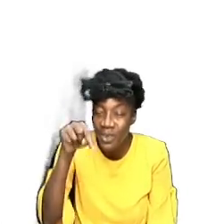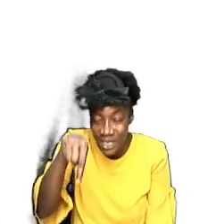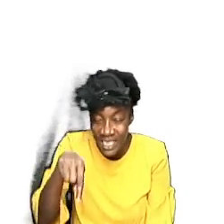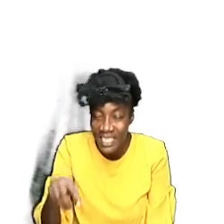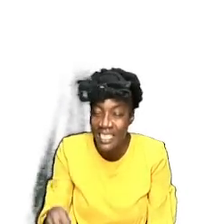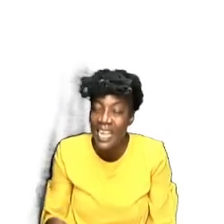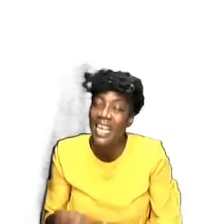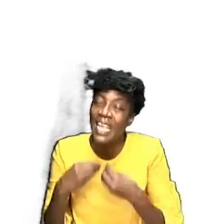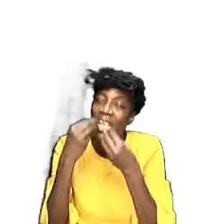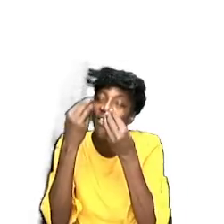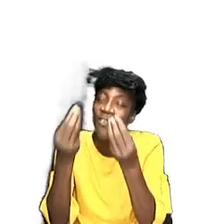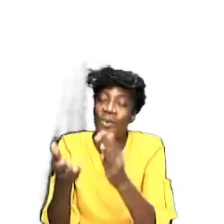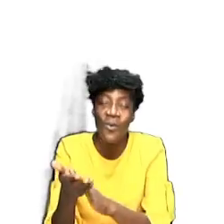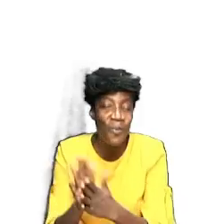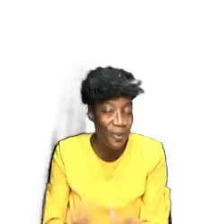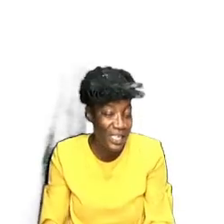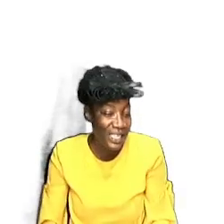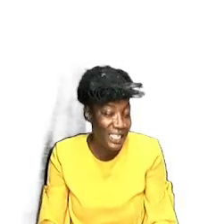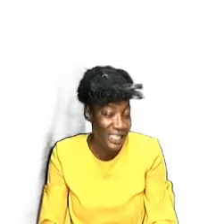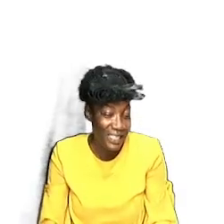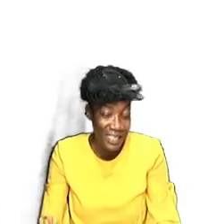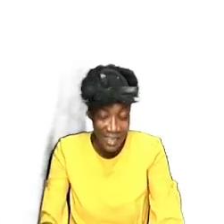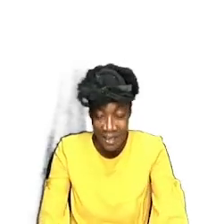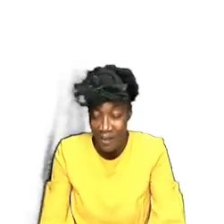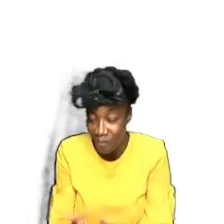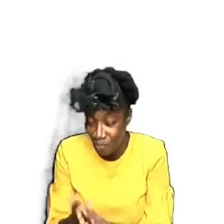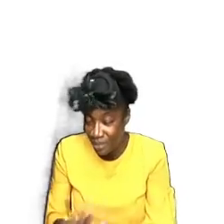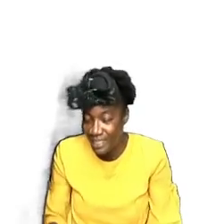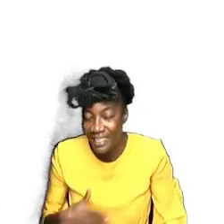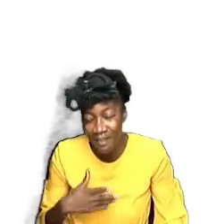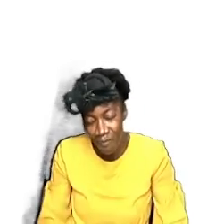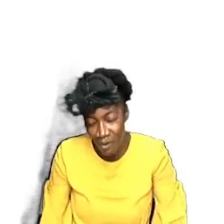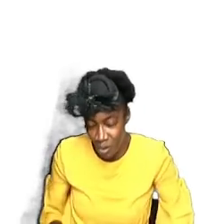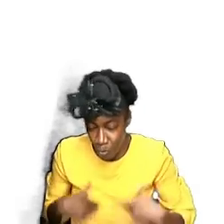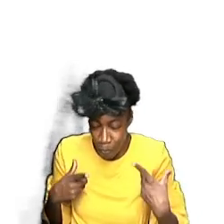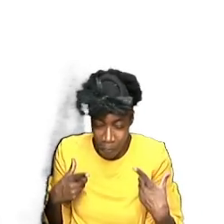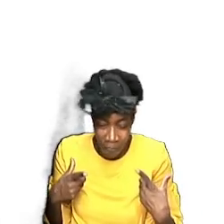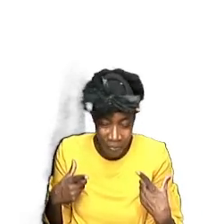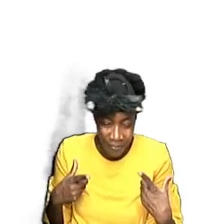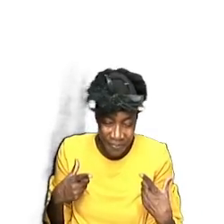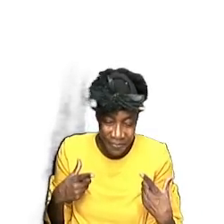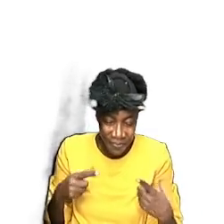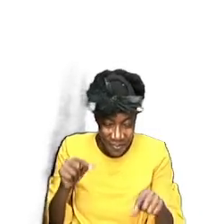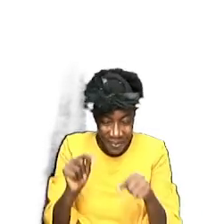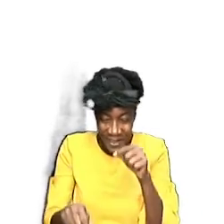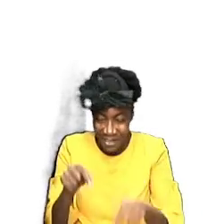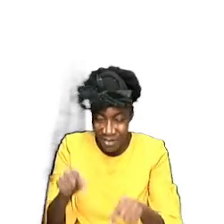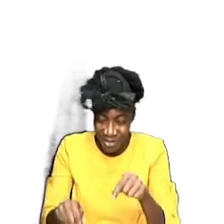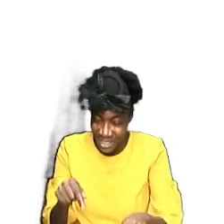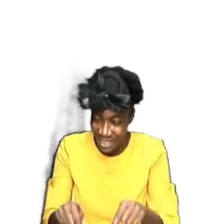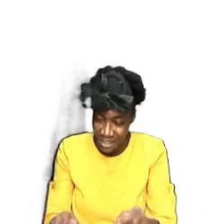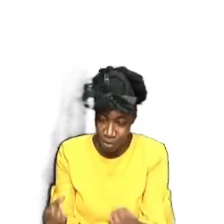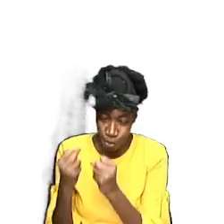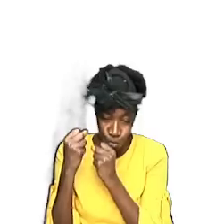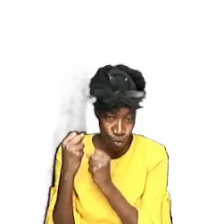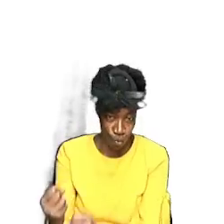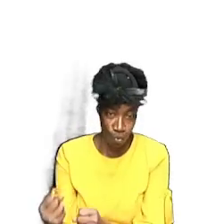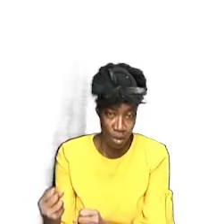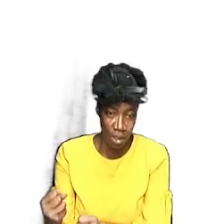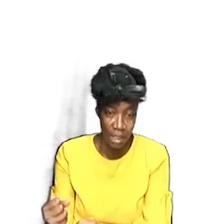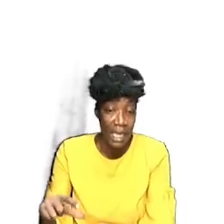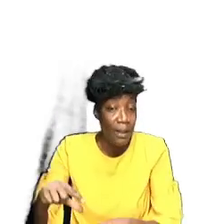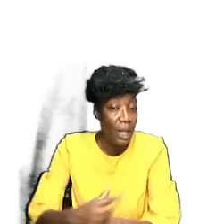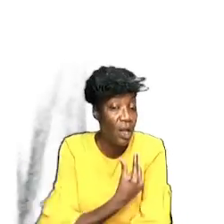you peace too. But there's a peace in my life because my feet is gripped solid in this gospel message,